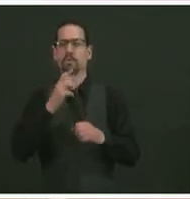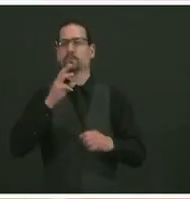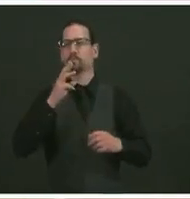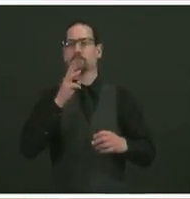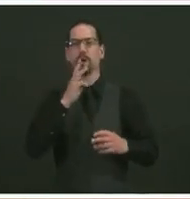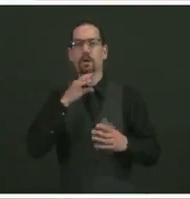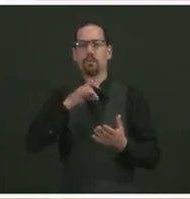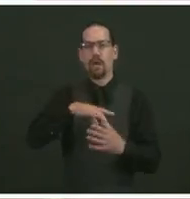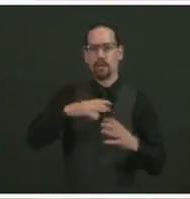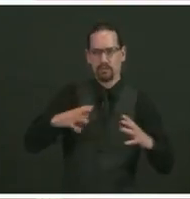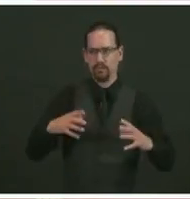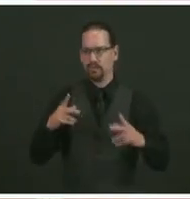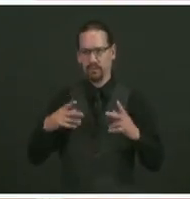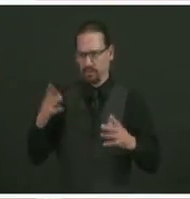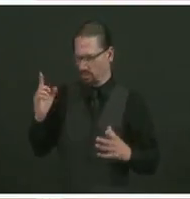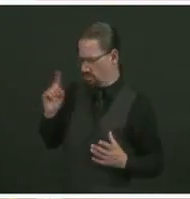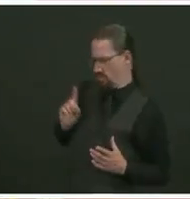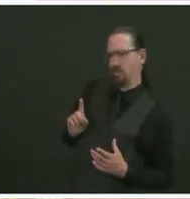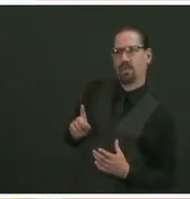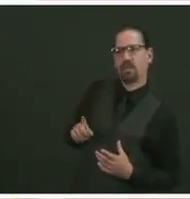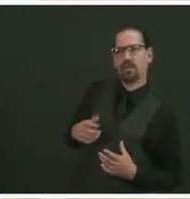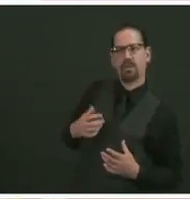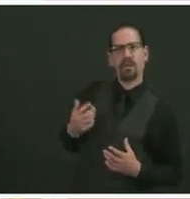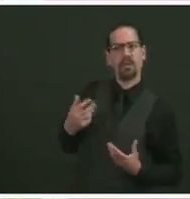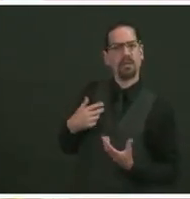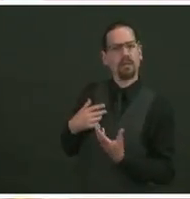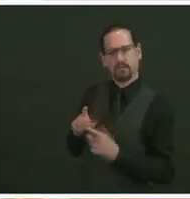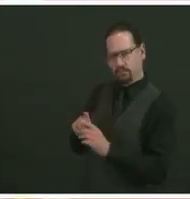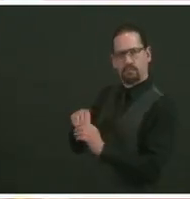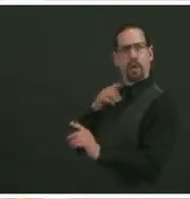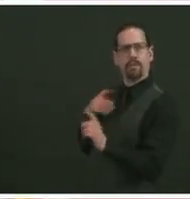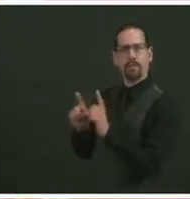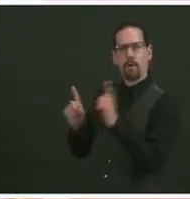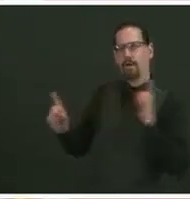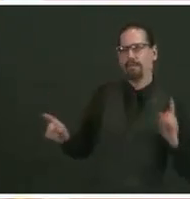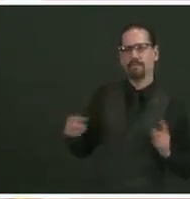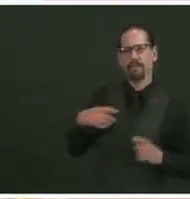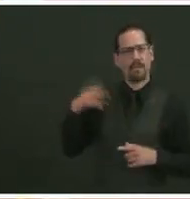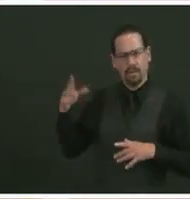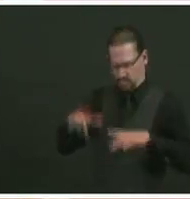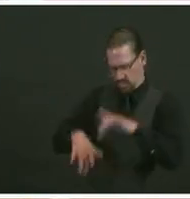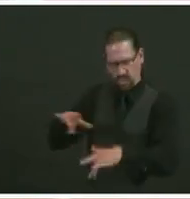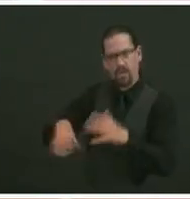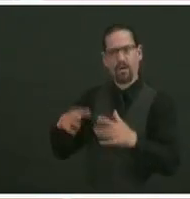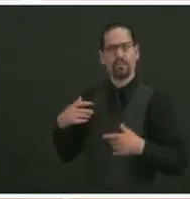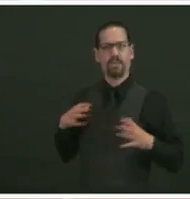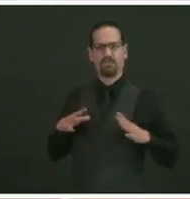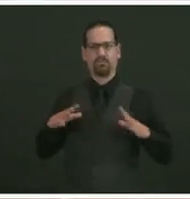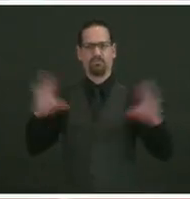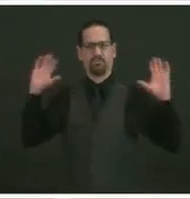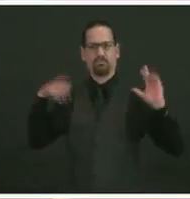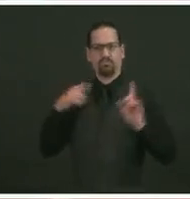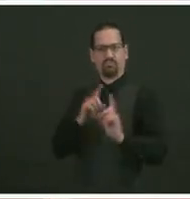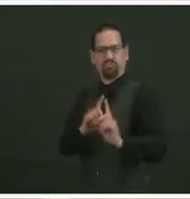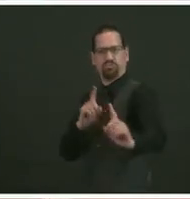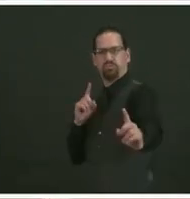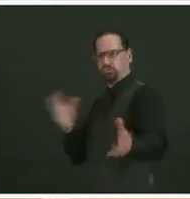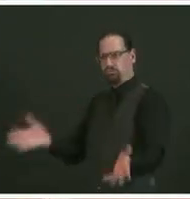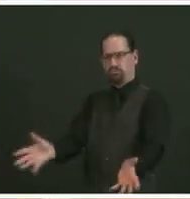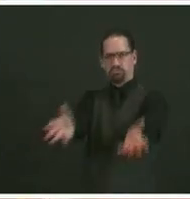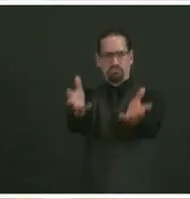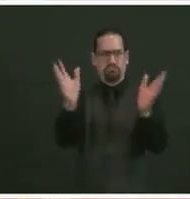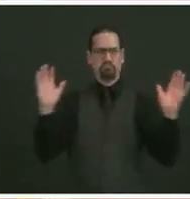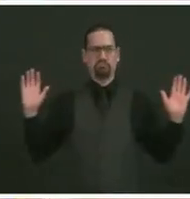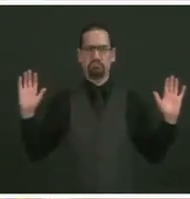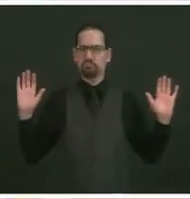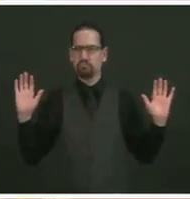back. If you need that watermelon plant more than I do, God bless you. Go enjoy it, right? But I'm pulling back. Same with my little guy. We're just staying 6 feet away. I'm